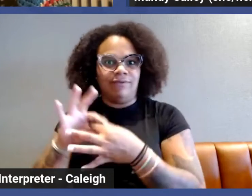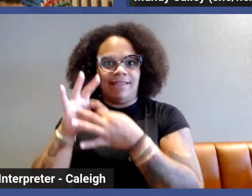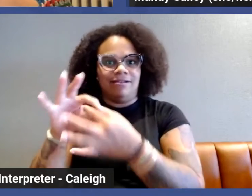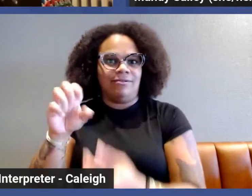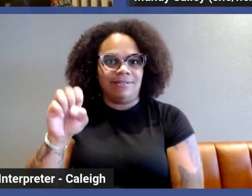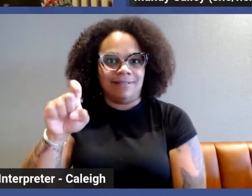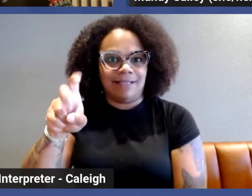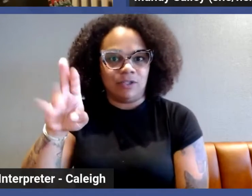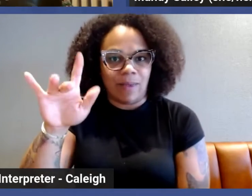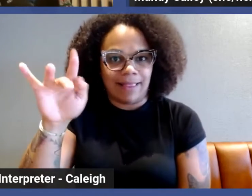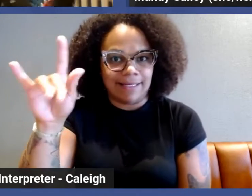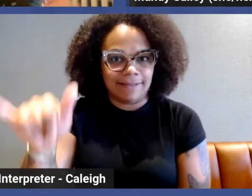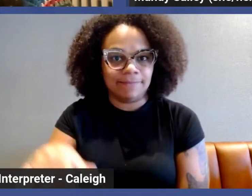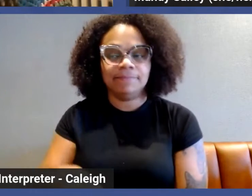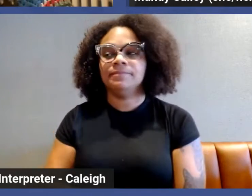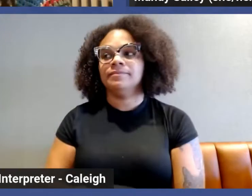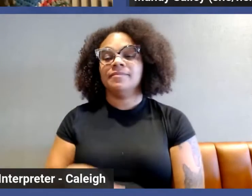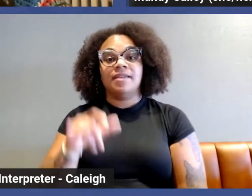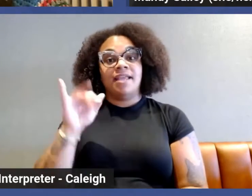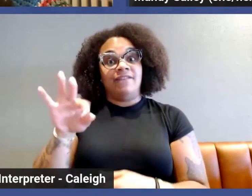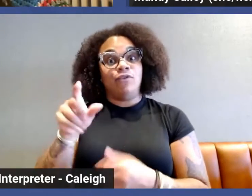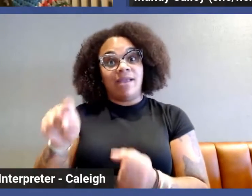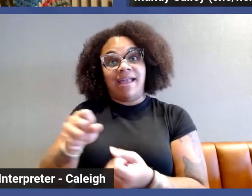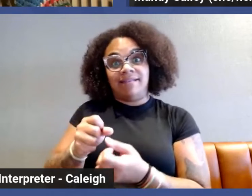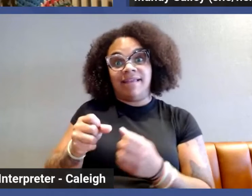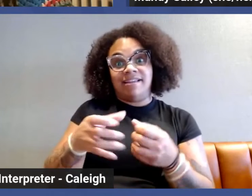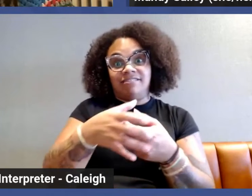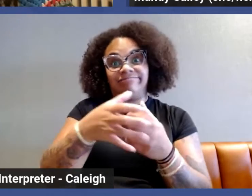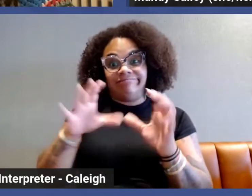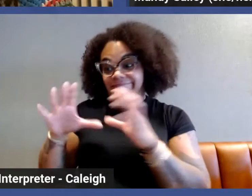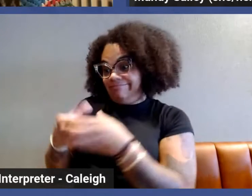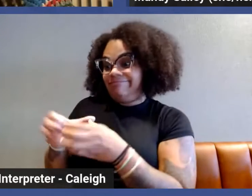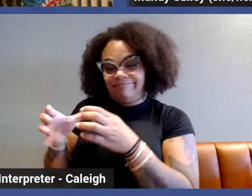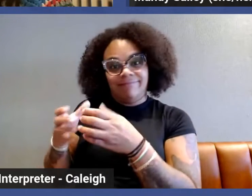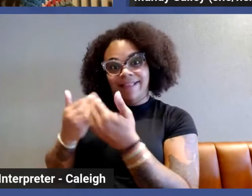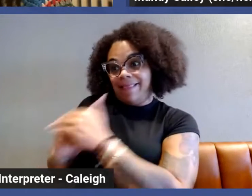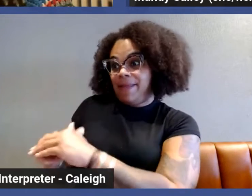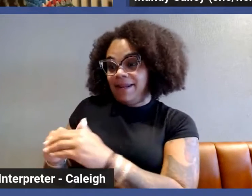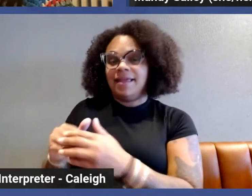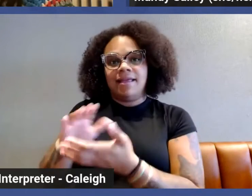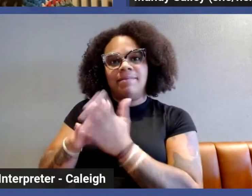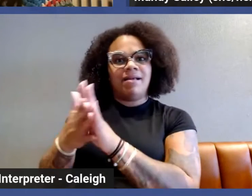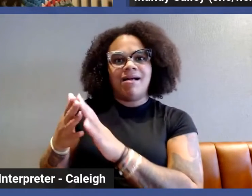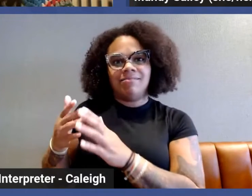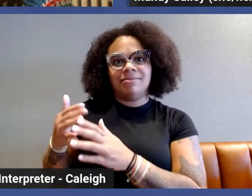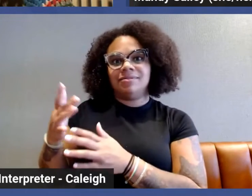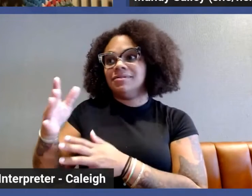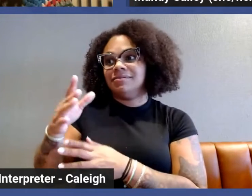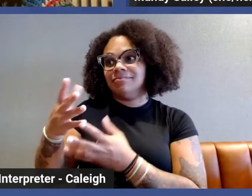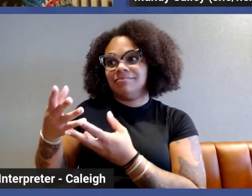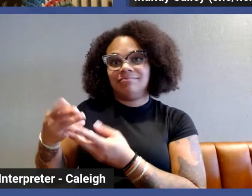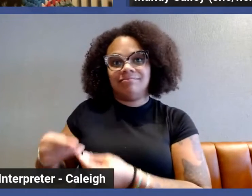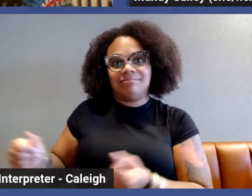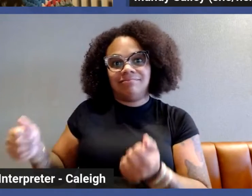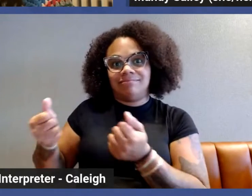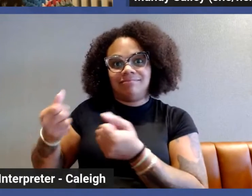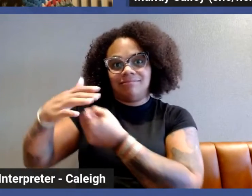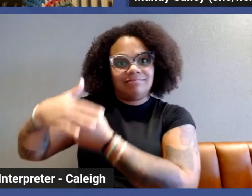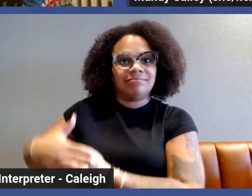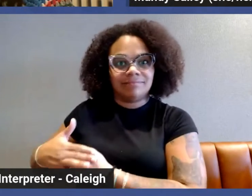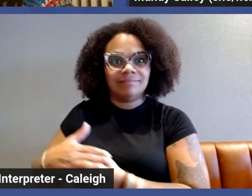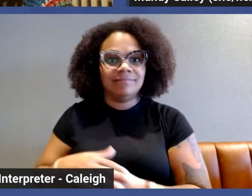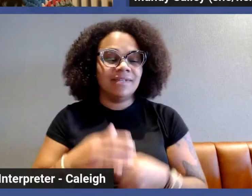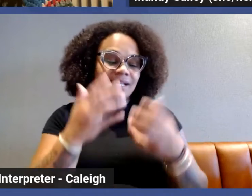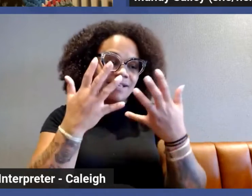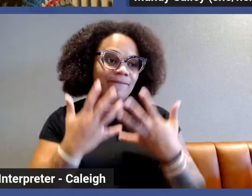Yeah, yeah, Like and the it's everything. It's just yeah, and I think it's unfortunate. I mean, it's more than unfortunate, but that's the word that's